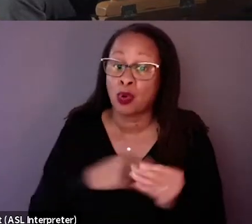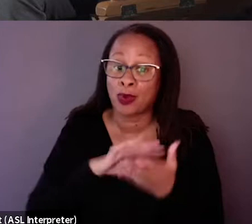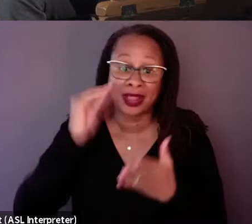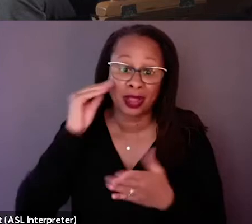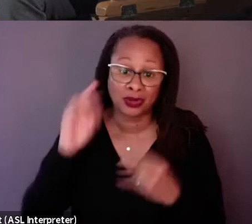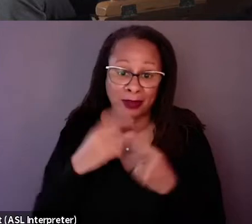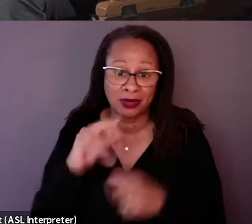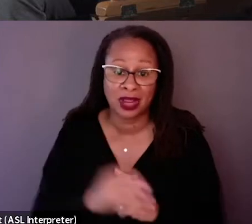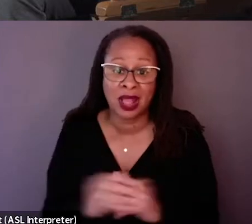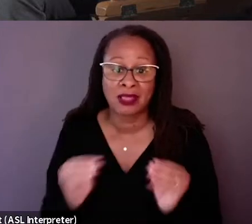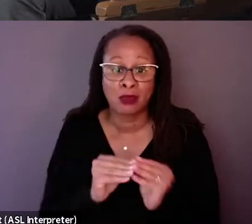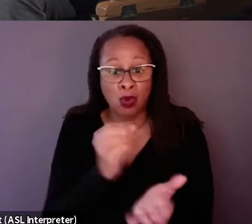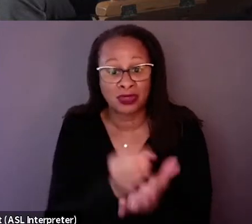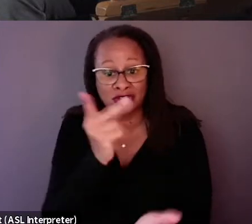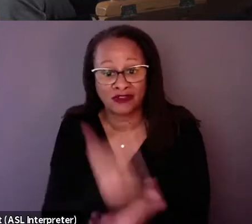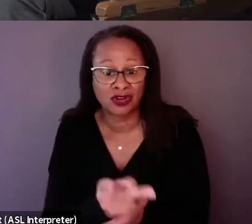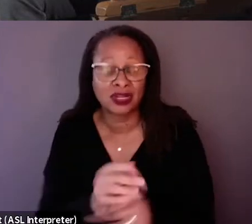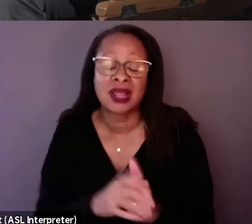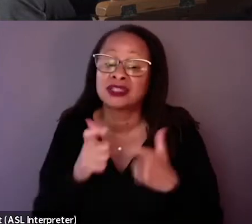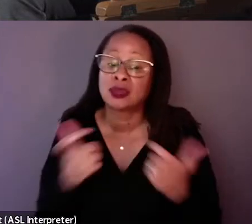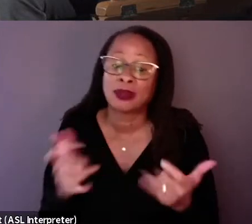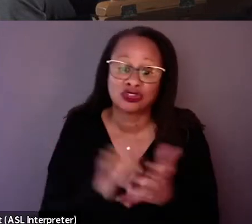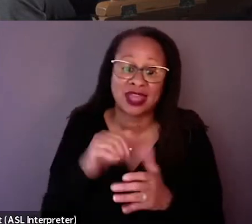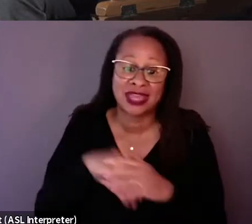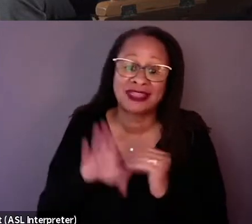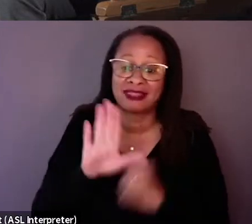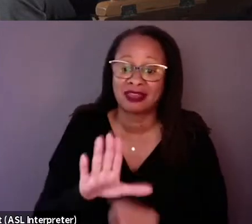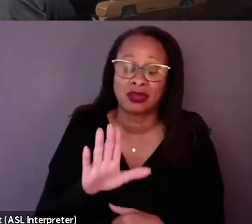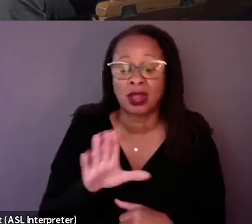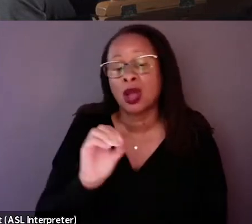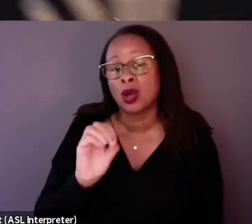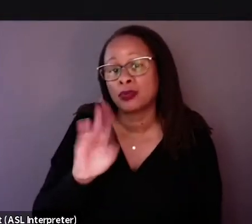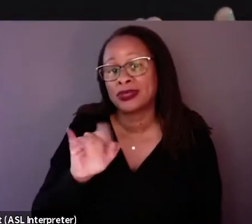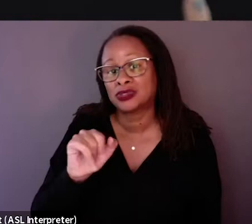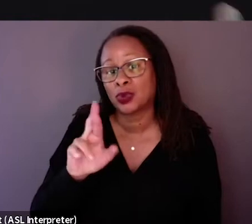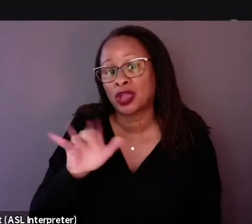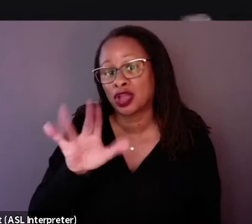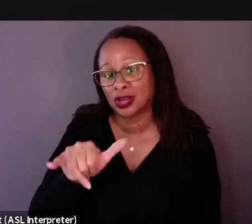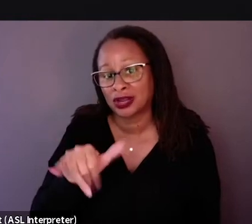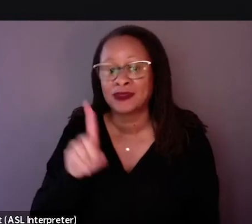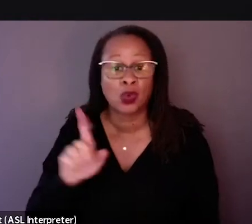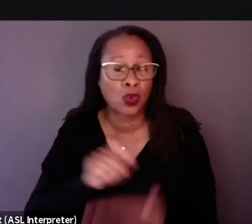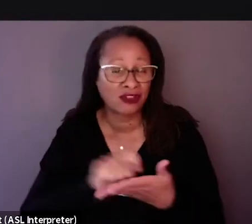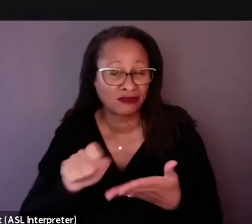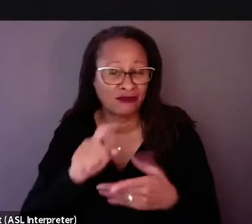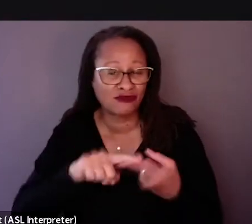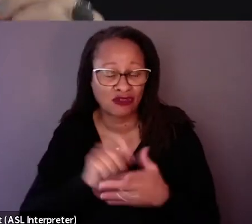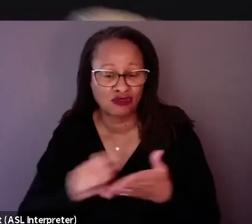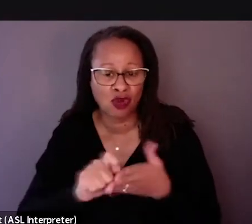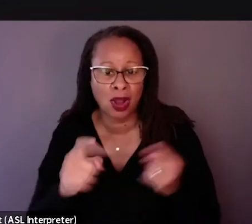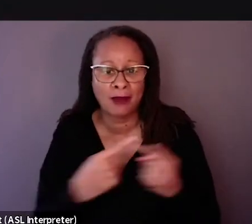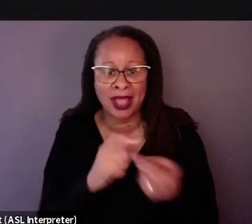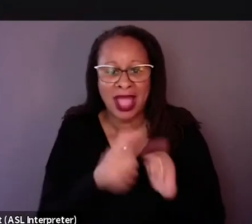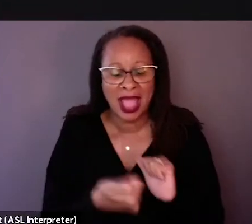the more that was confirmed, so much so that in their obituary, one of their dear friends wrote about how Katia was